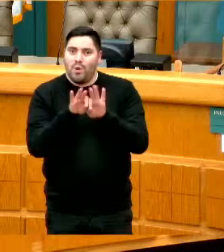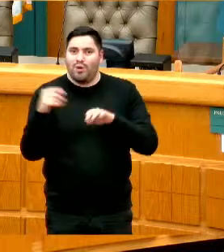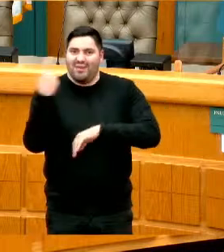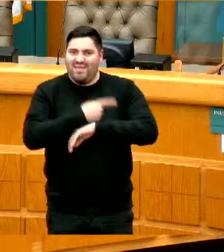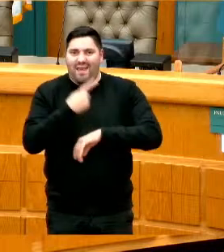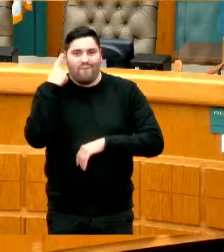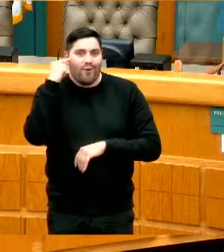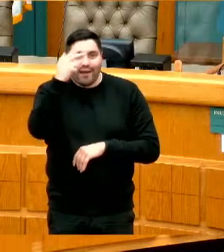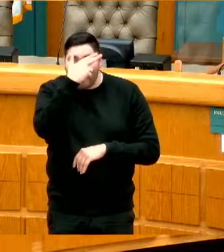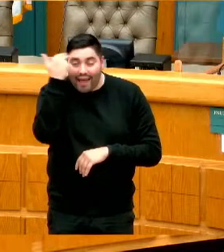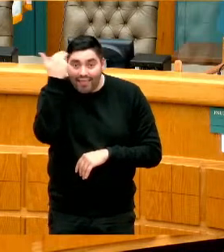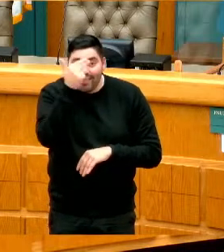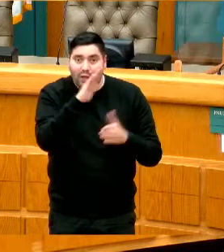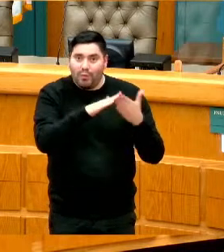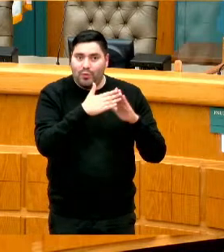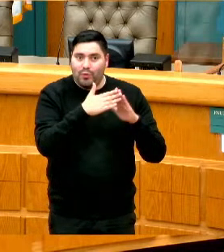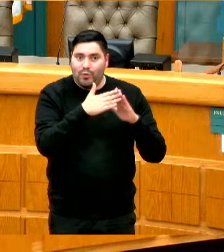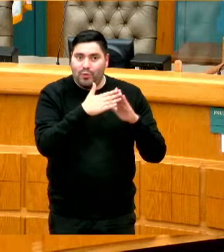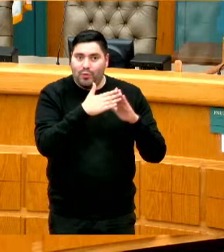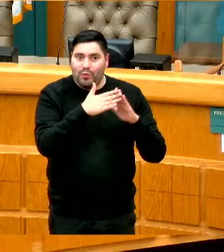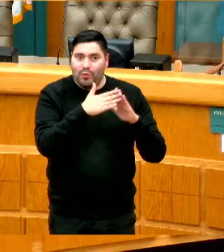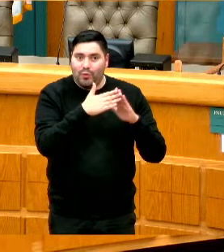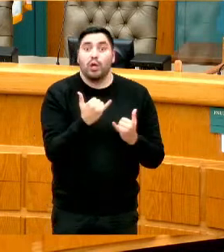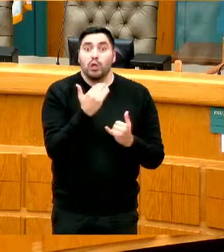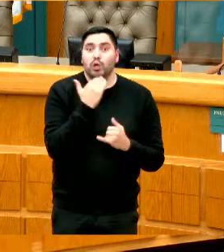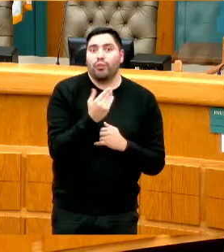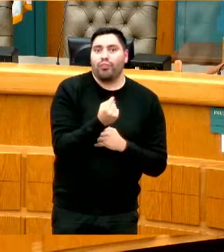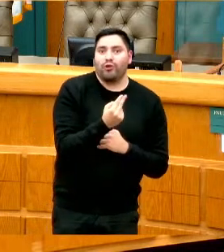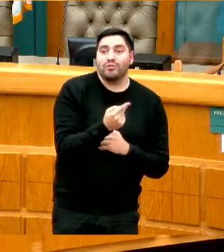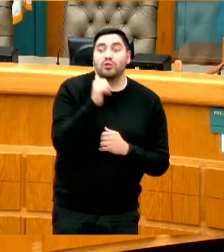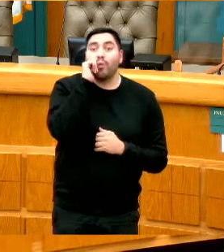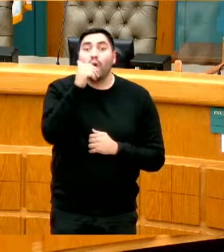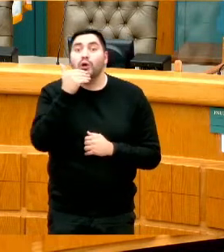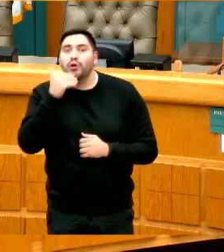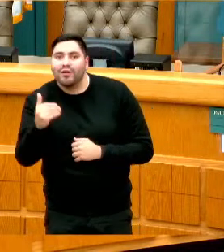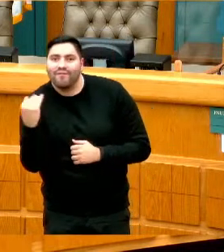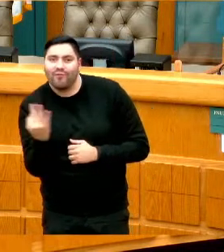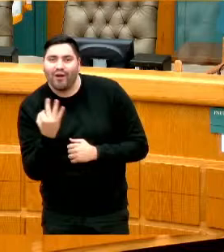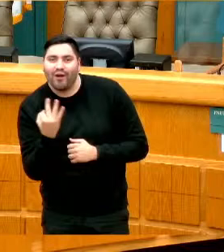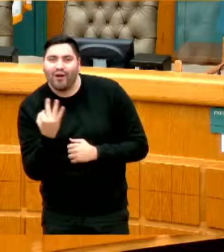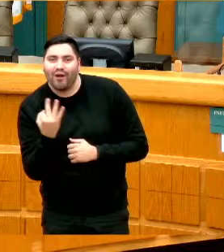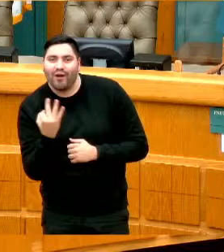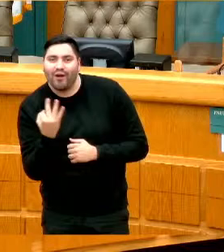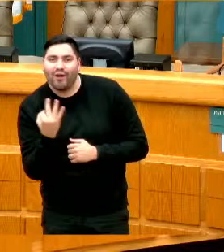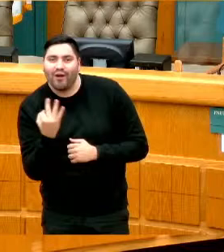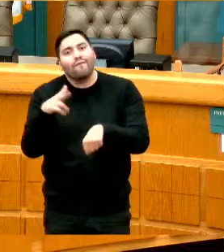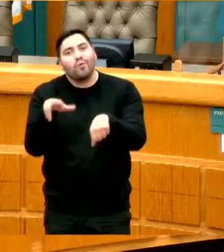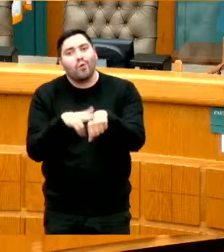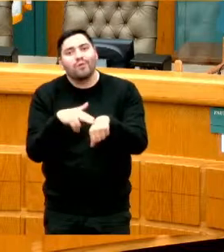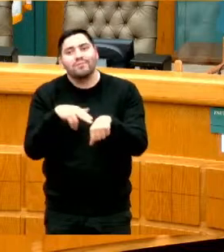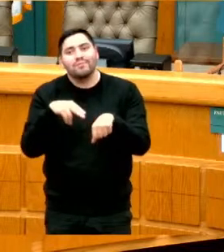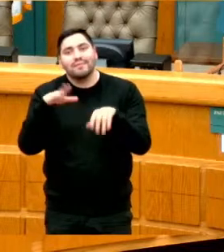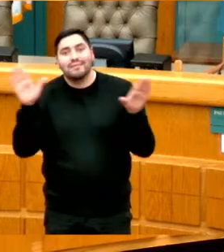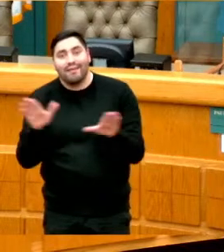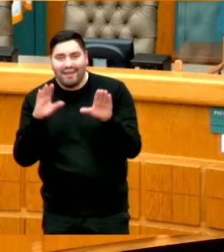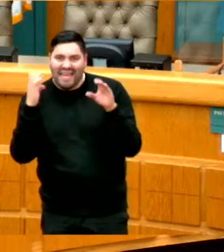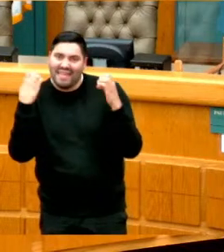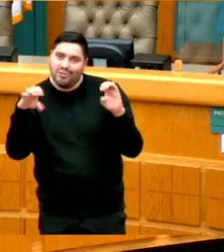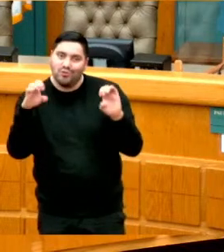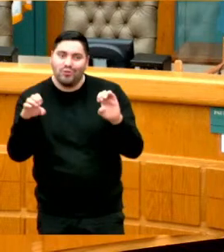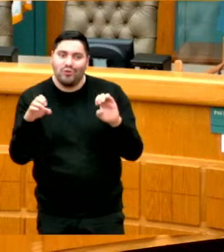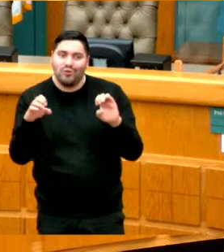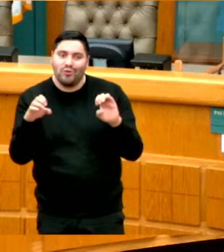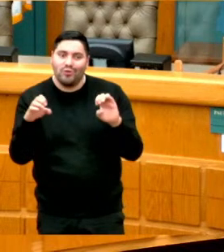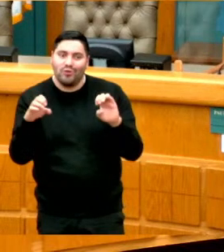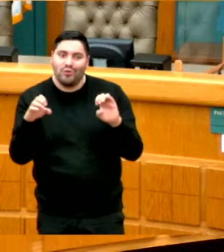Church, with today being Good Thursday, tomorrow being Good Friday, and then, of course, Easter Sunday. Make